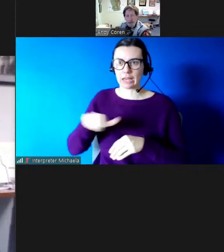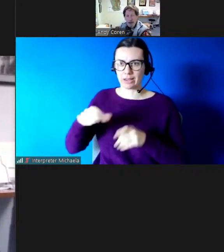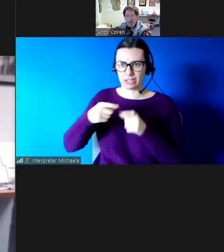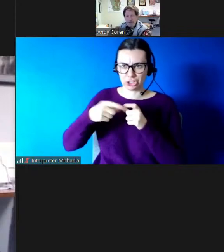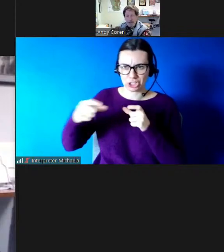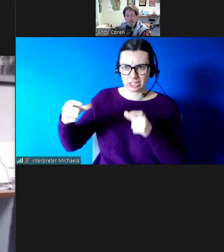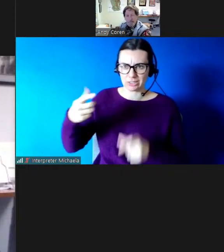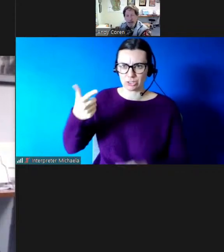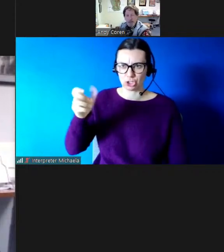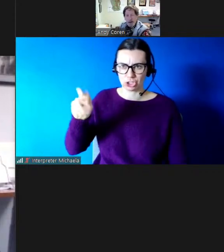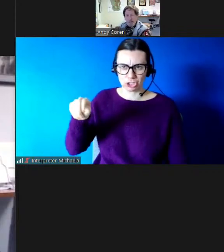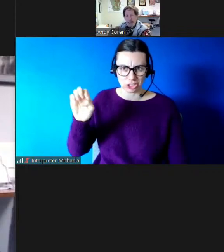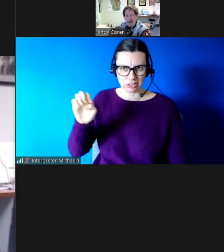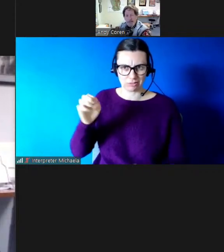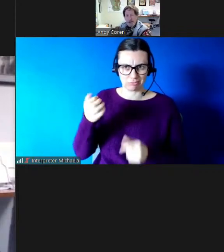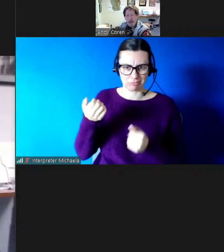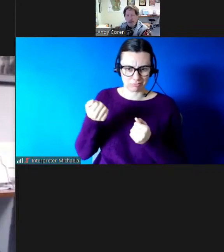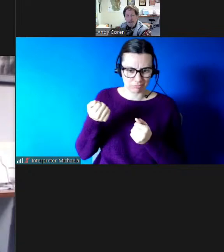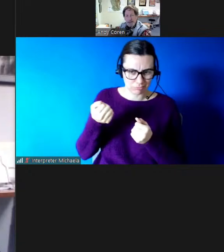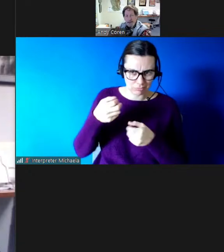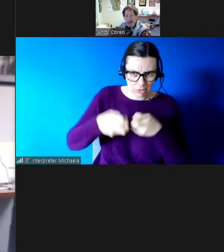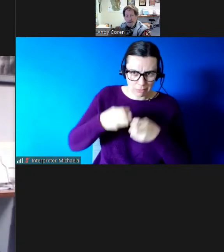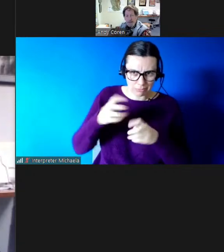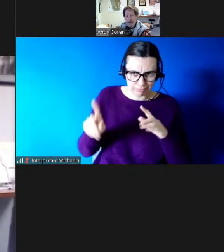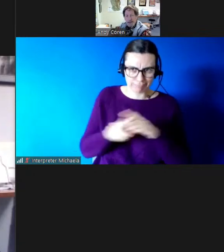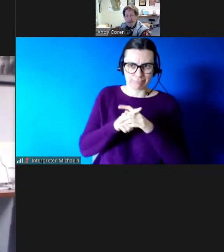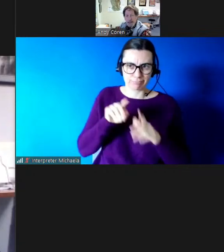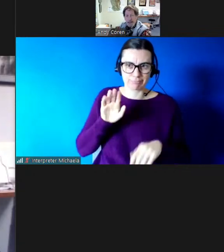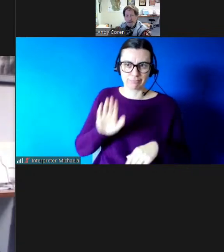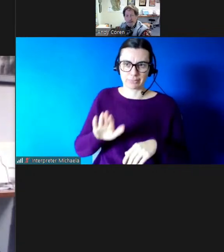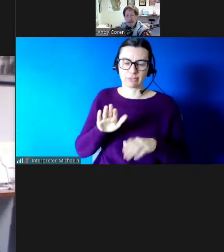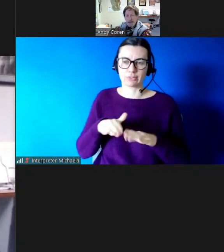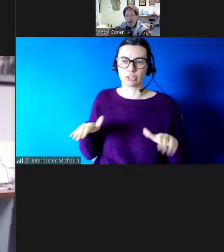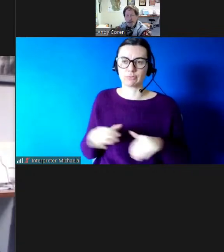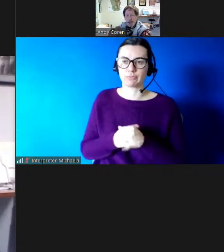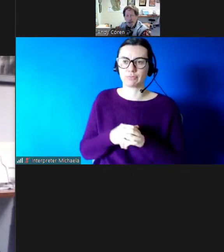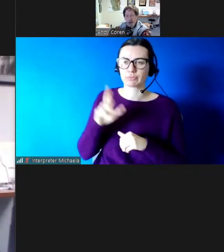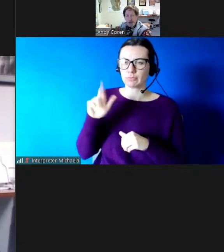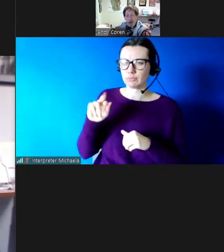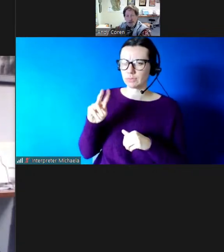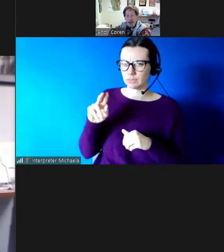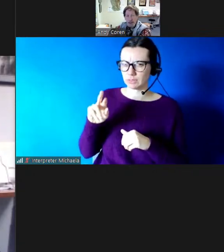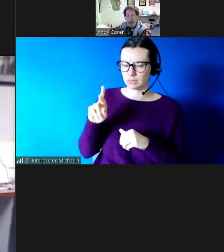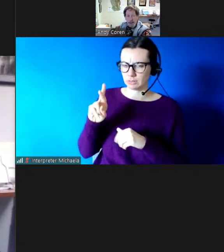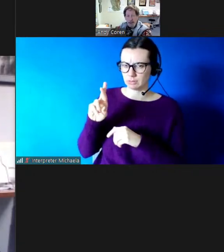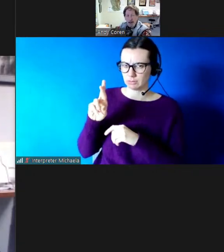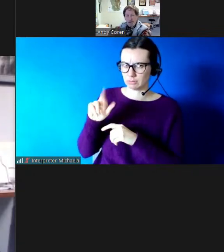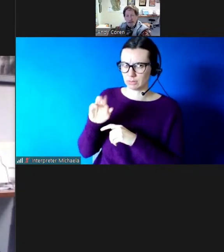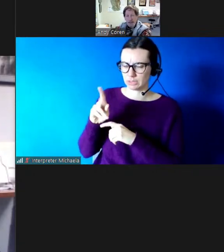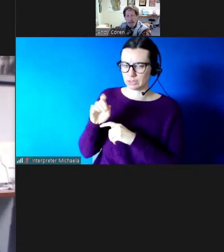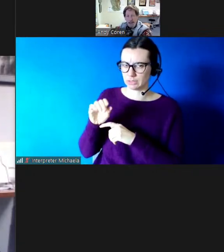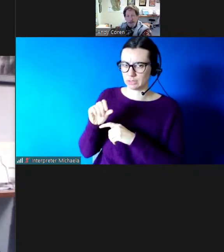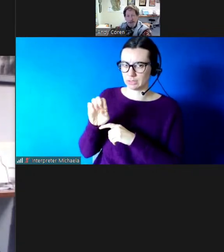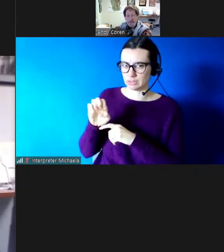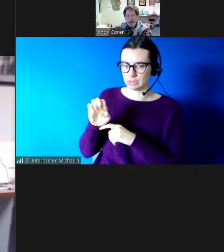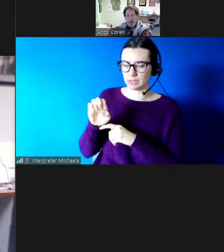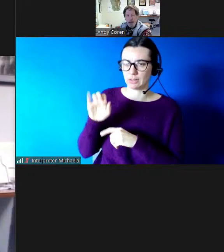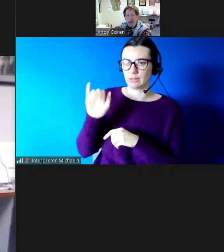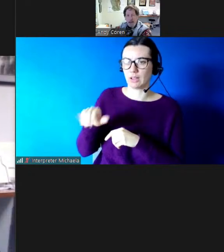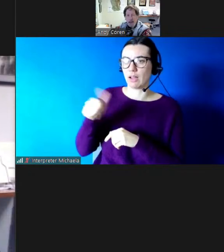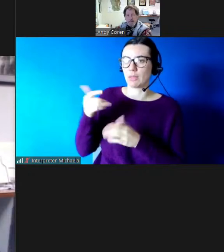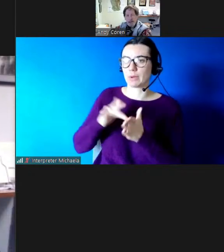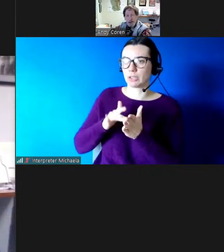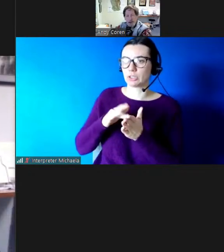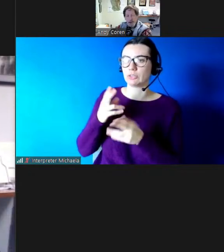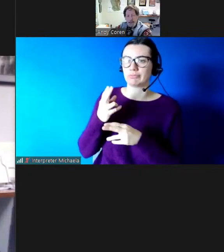problems in their offspring. Remdesivir is a medicine that has been used in other indications for a